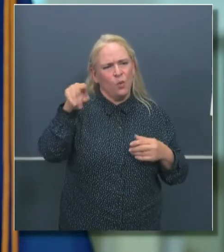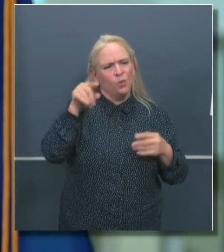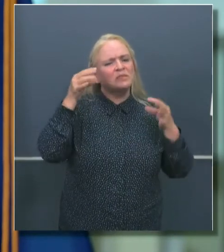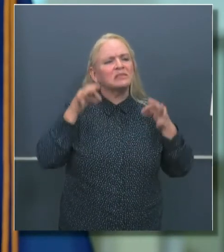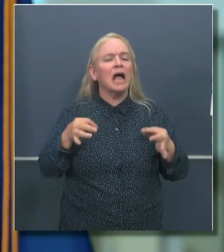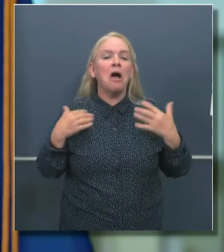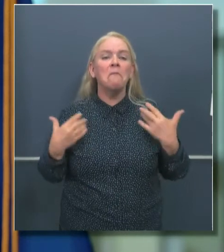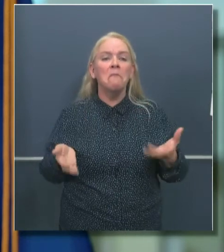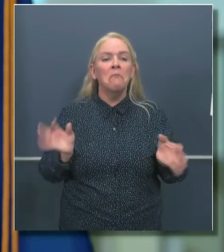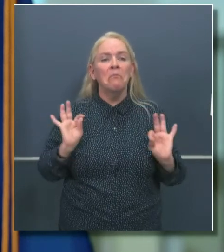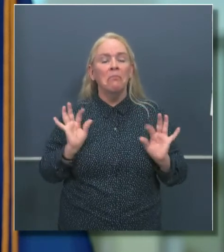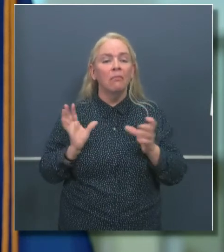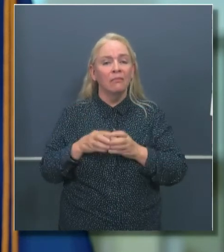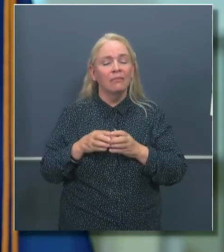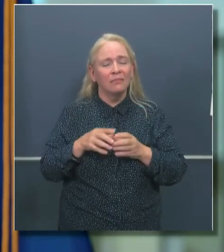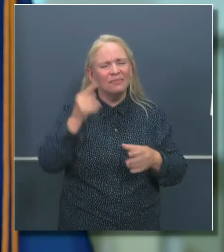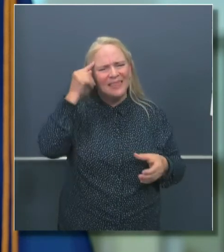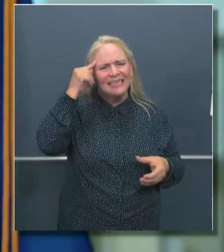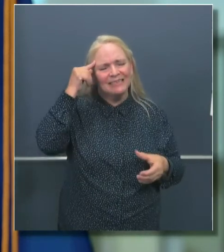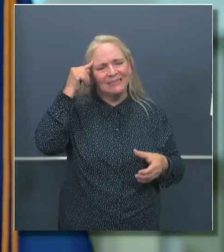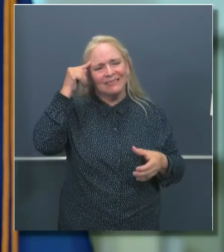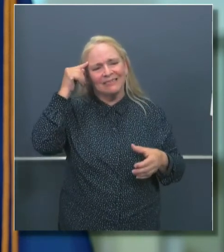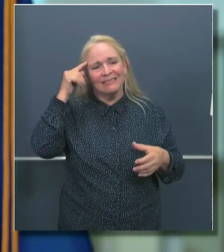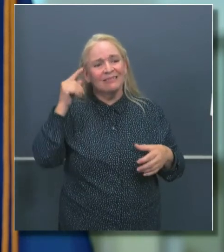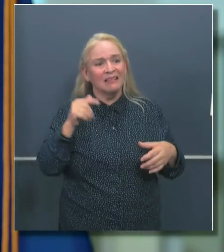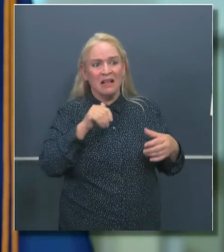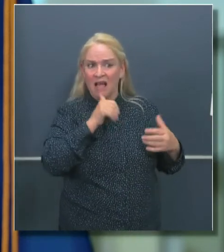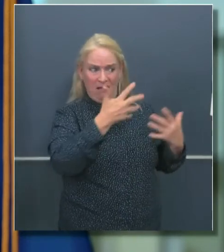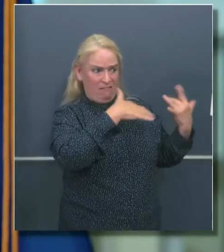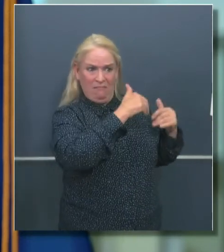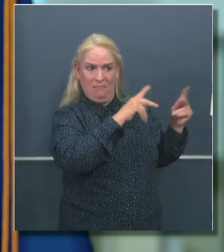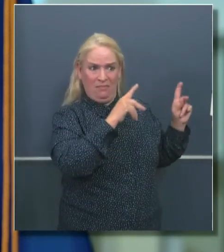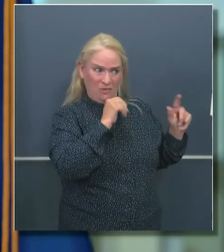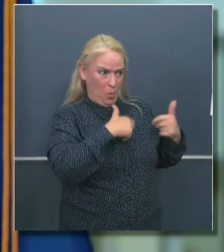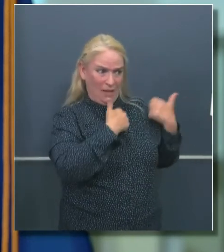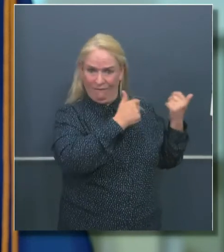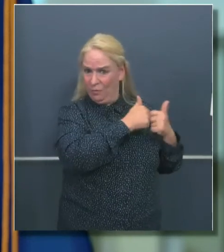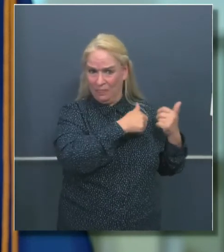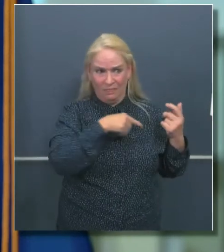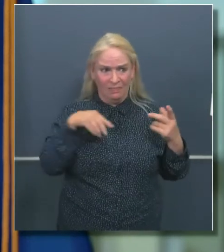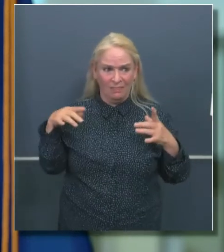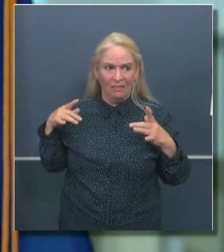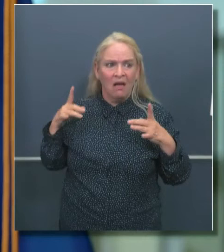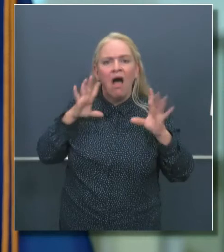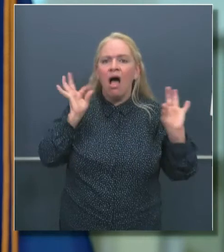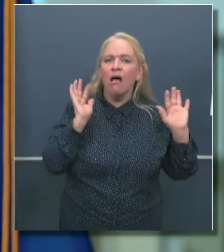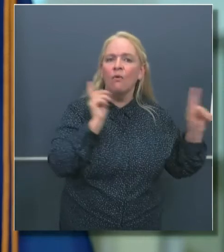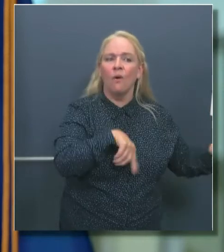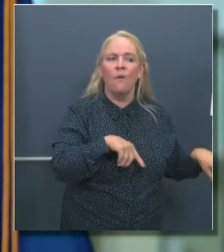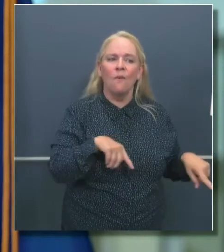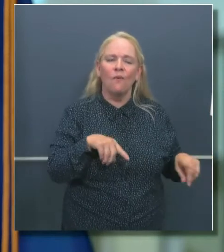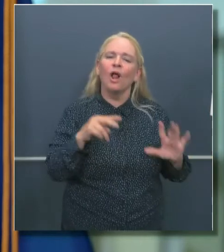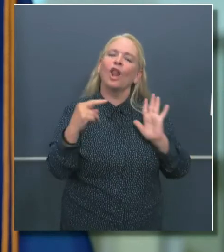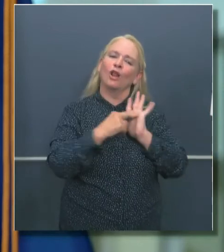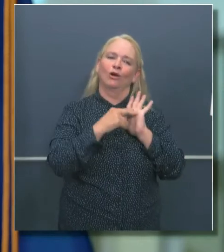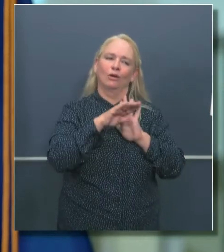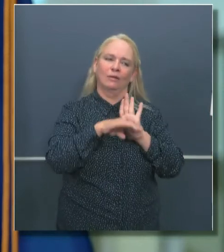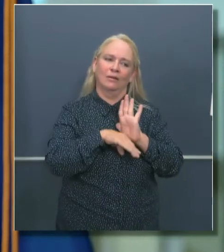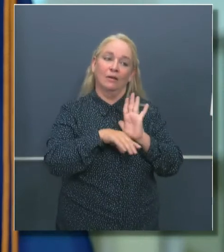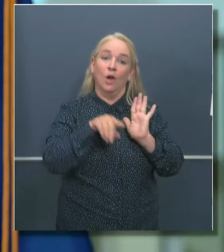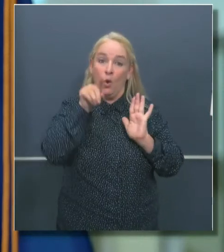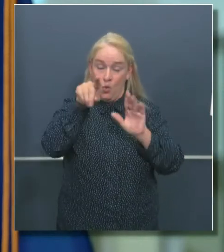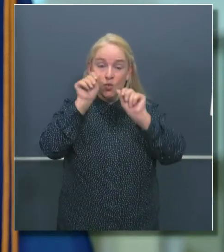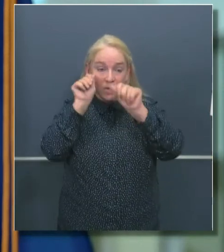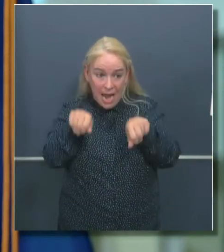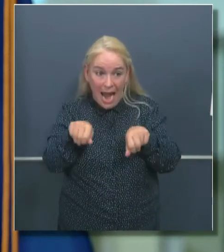or strangers or neighbors you haven't been with in some time over the course of the weekend. And just consider one of those stats may be you.